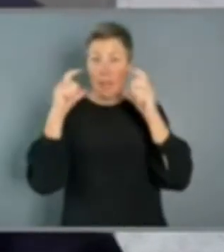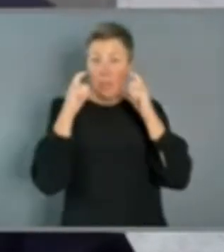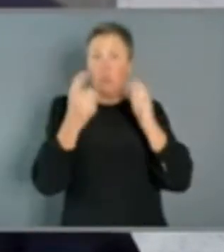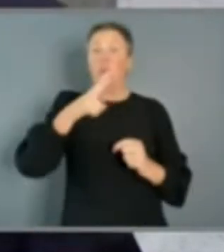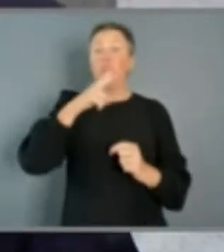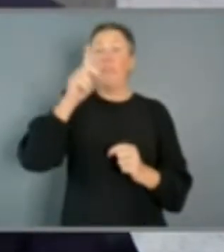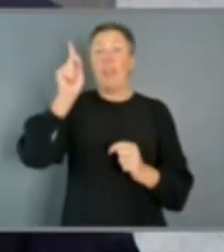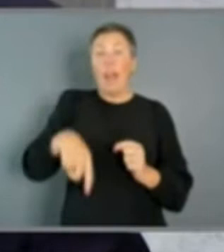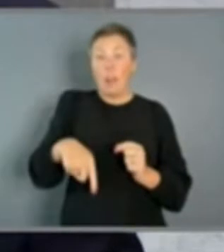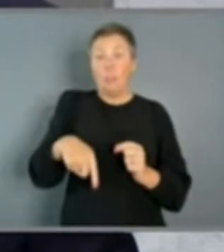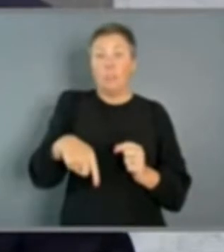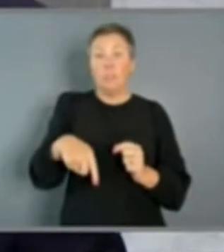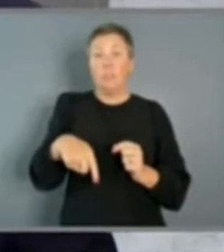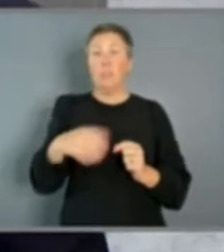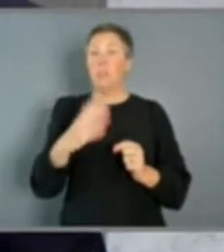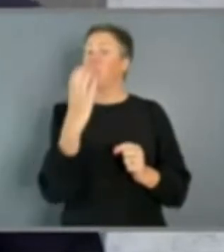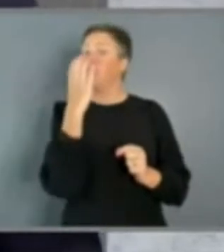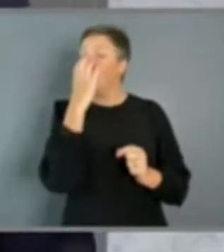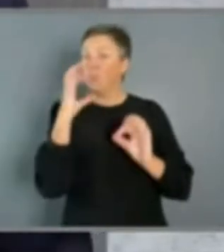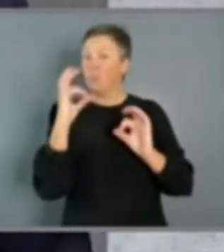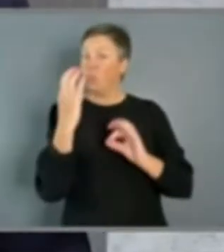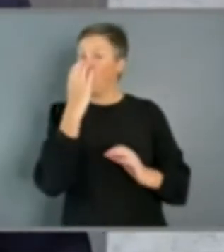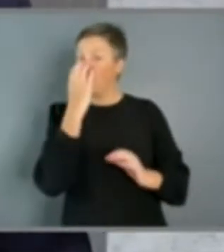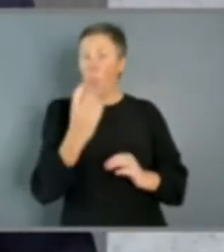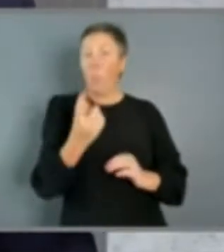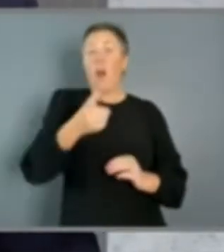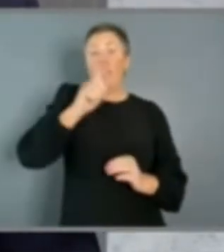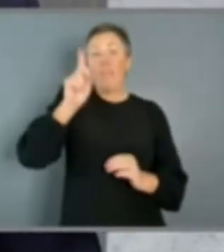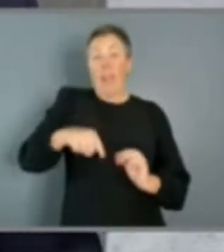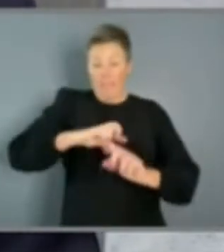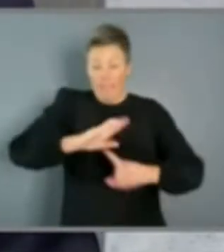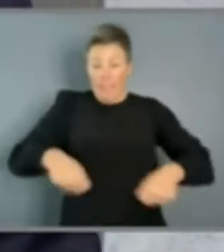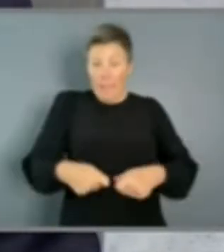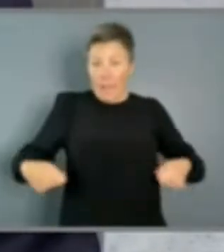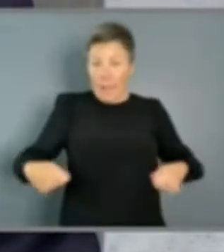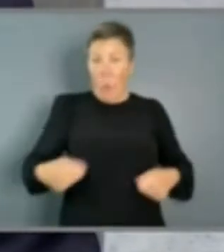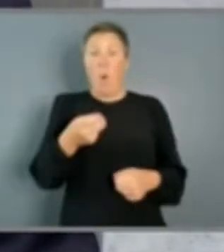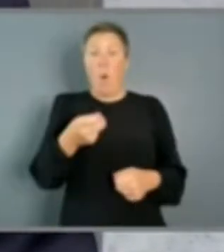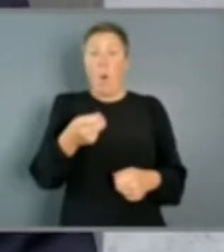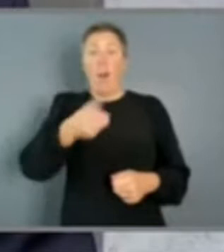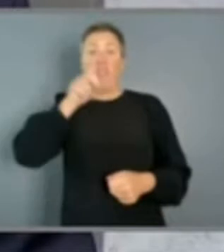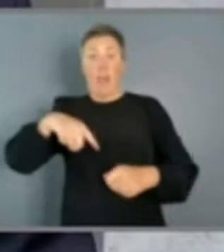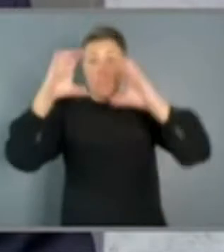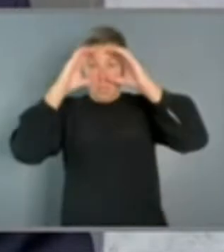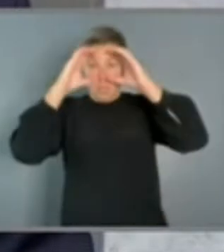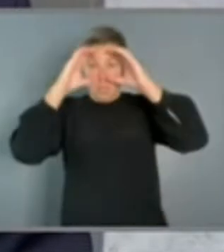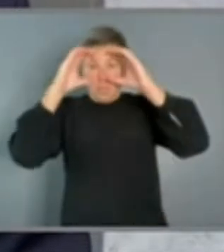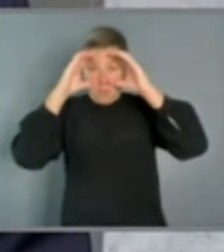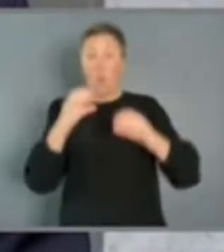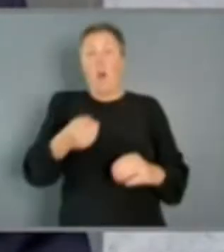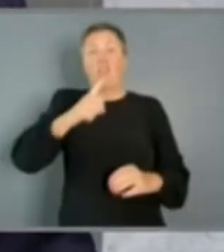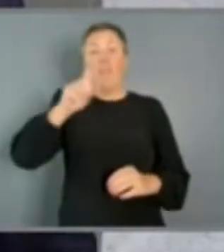200,000 P295 respirator masks, 100,000 gowns, 100,000 goggles, 100,000 pairs of gloves,